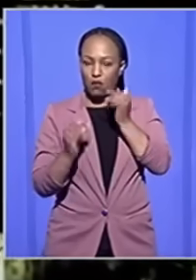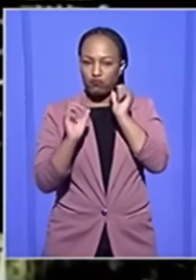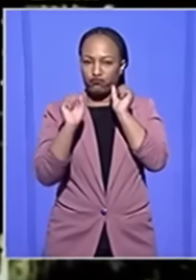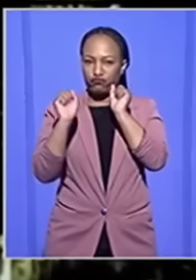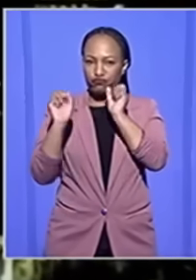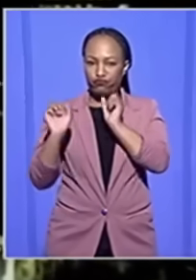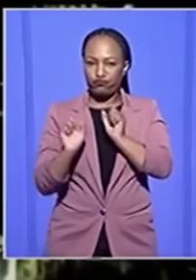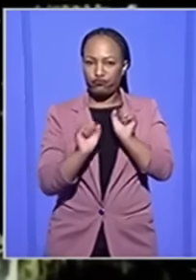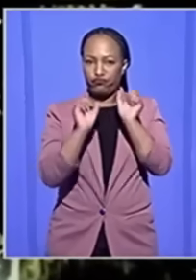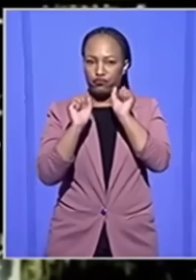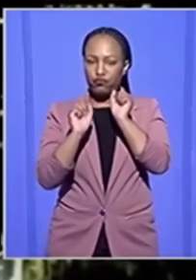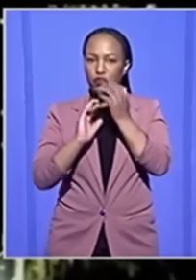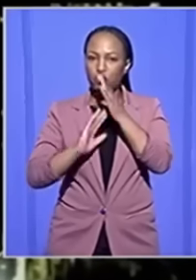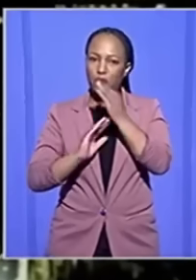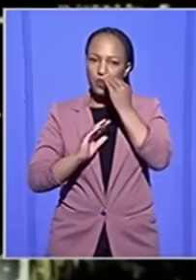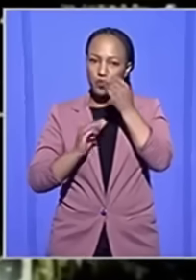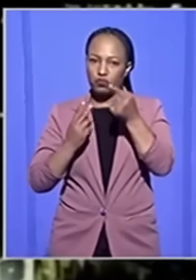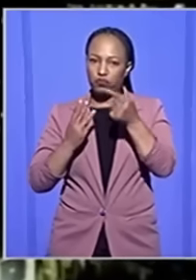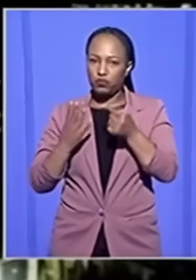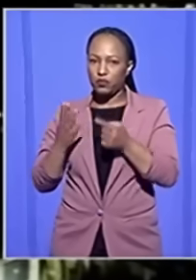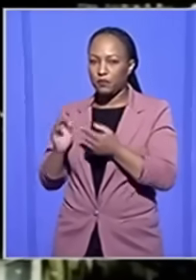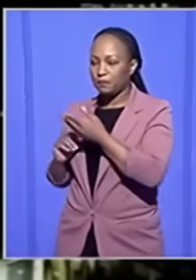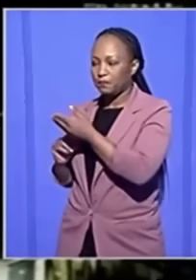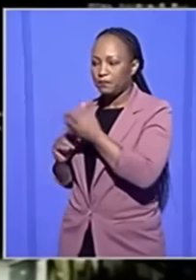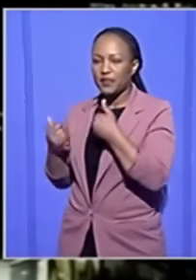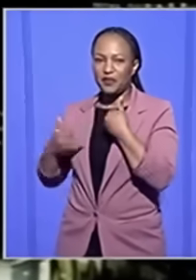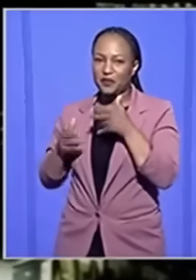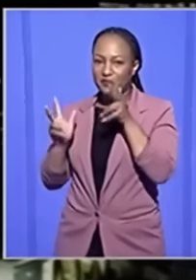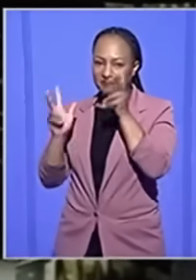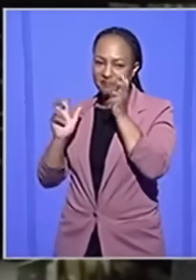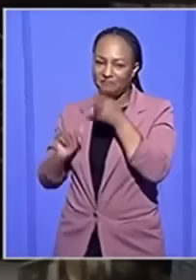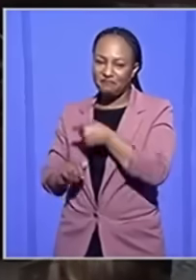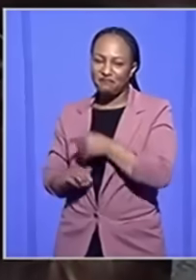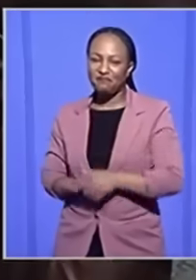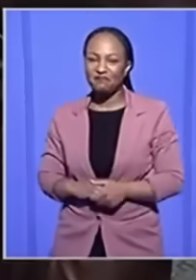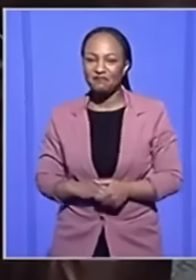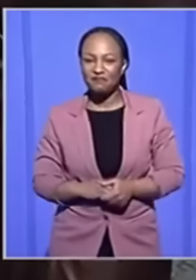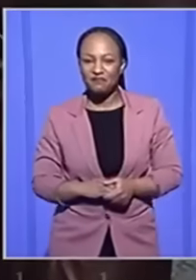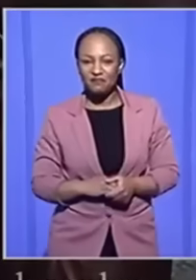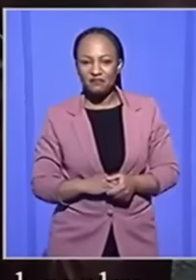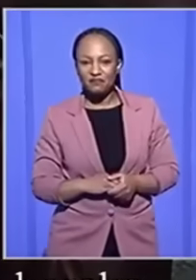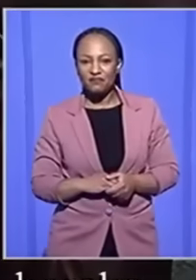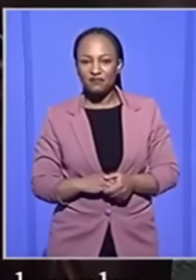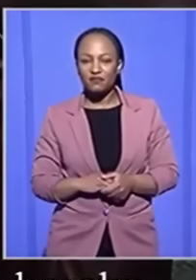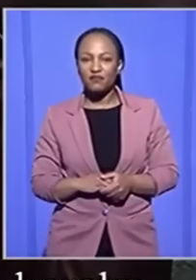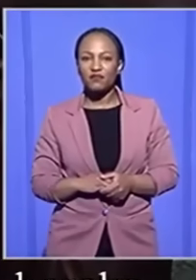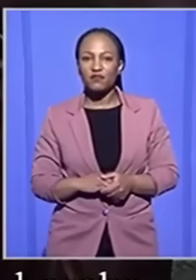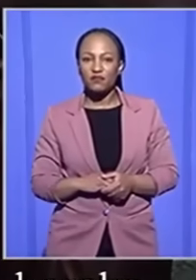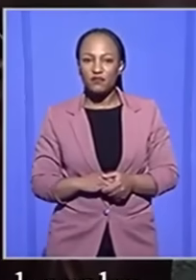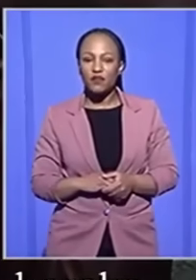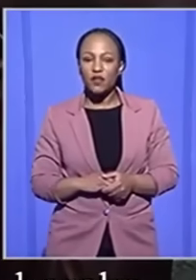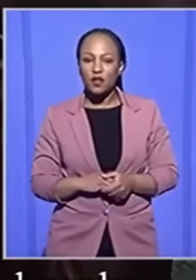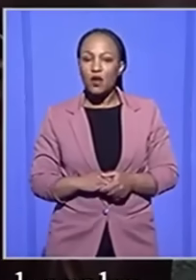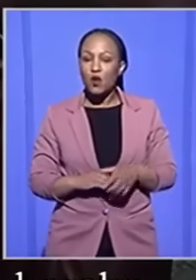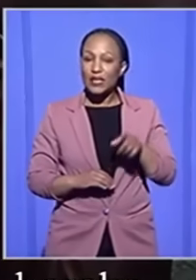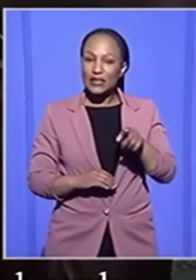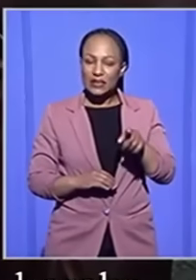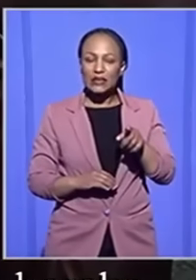Setswana. A re iketle mmogo ka tshedimosetso. Plummeting roles is a threat to sovereignty,